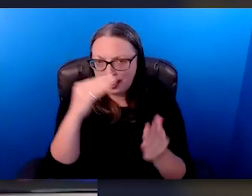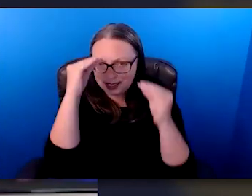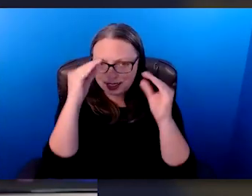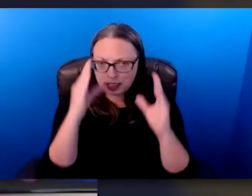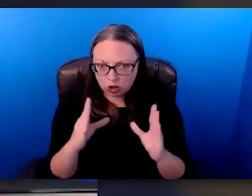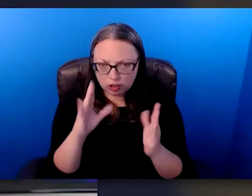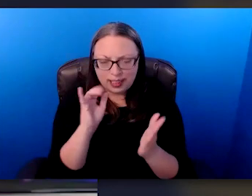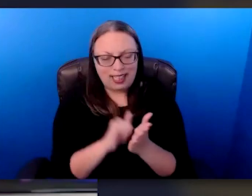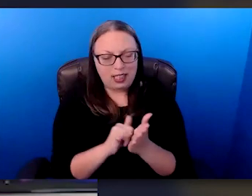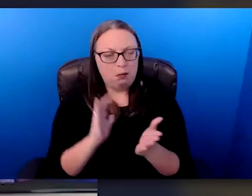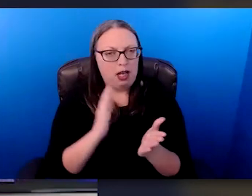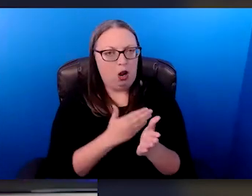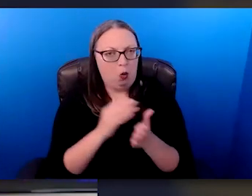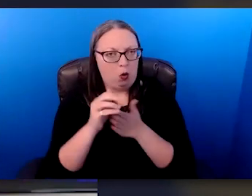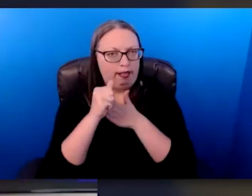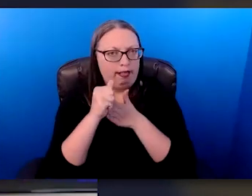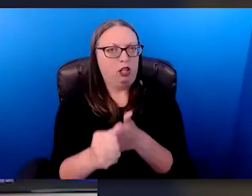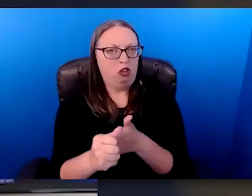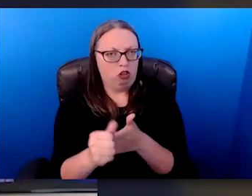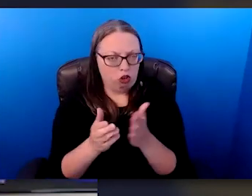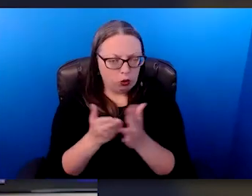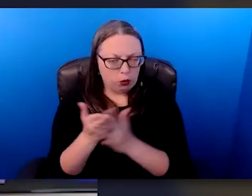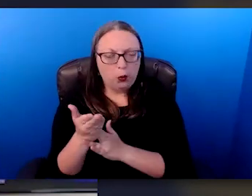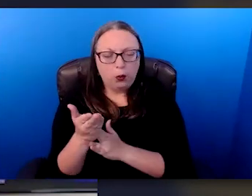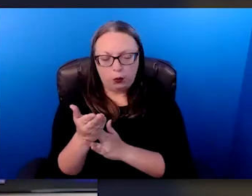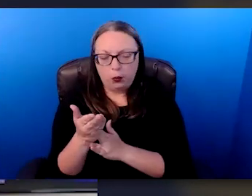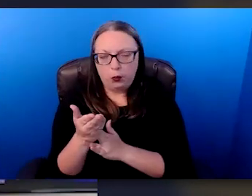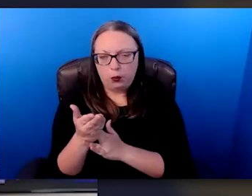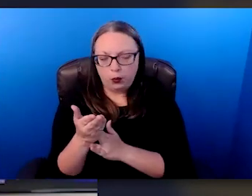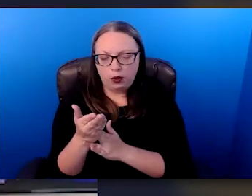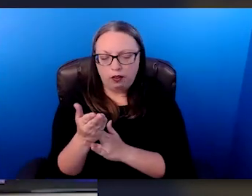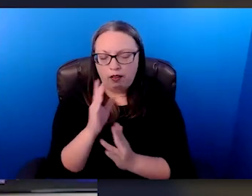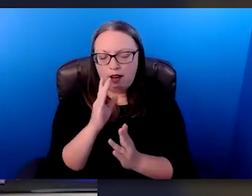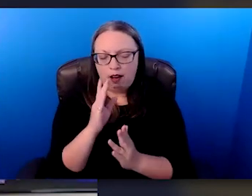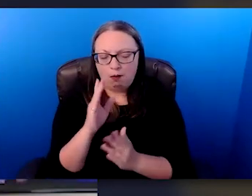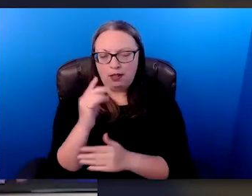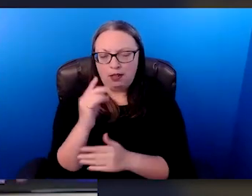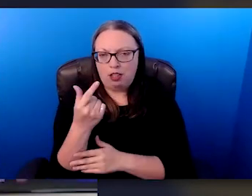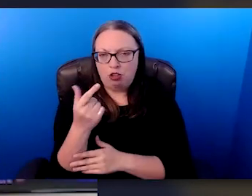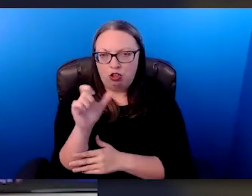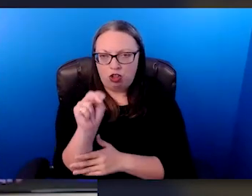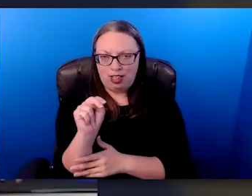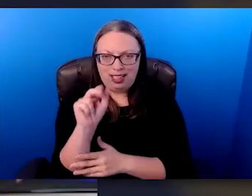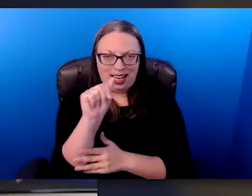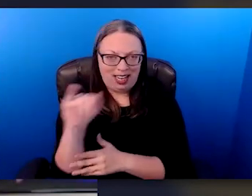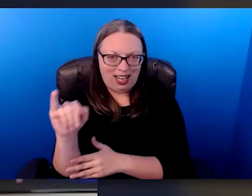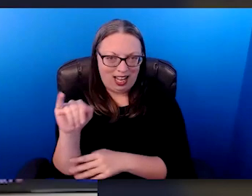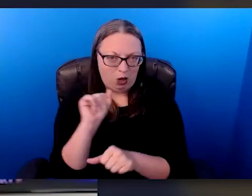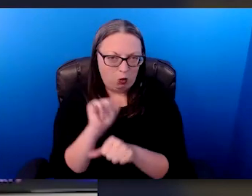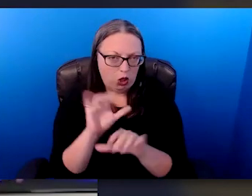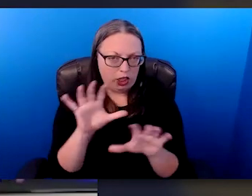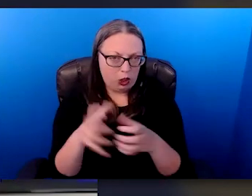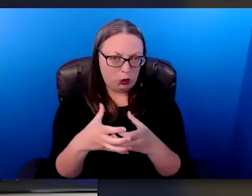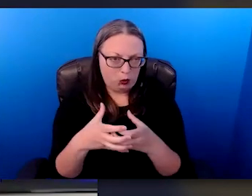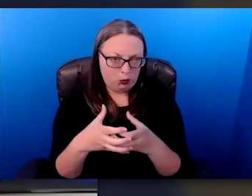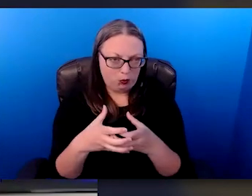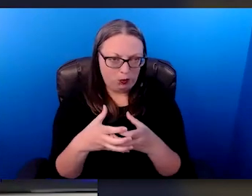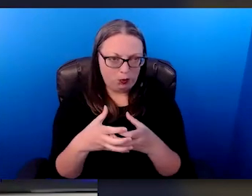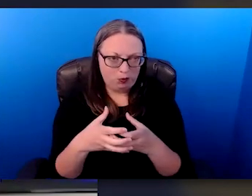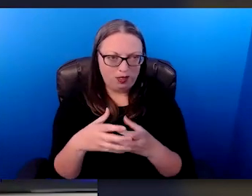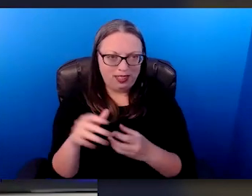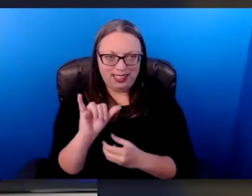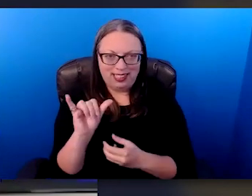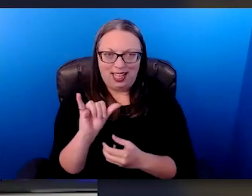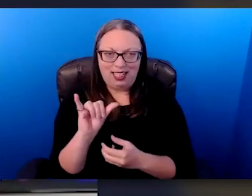the institutional response through our Generative AI Working Group, which is I think of it as like the Voltron of the